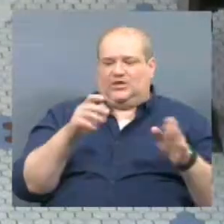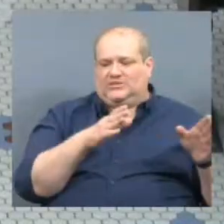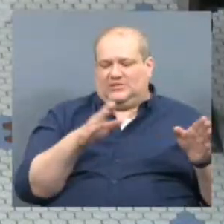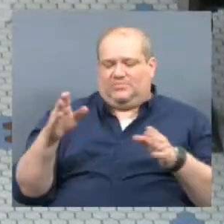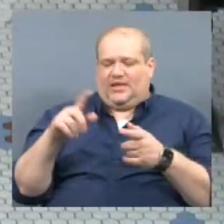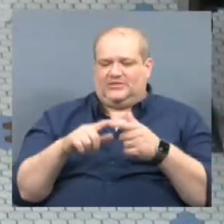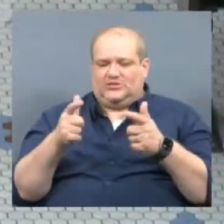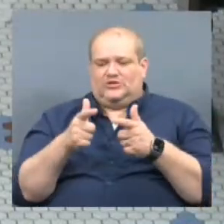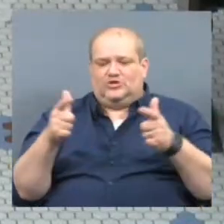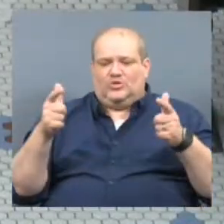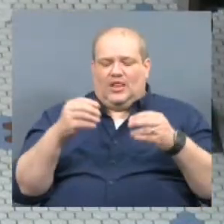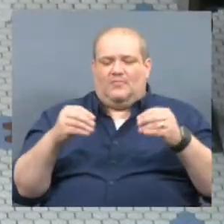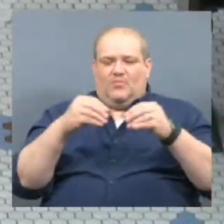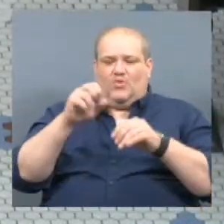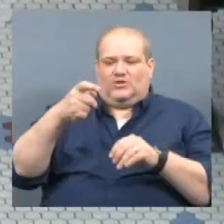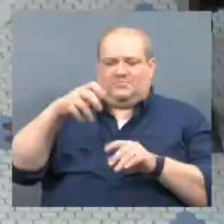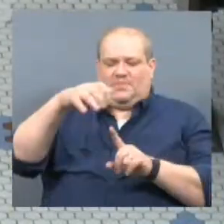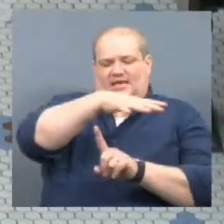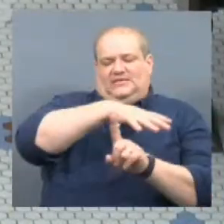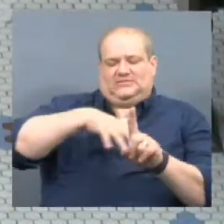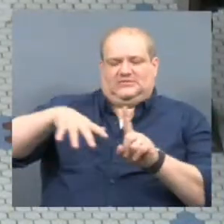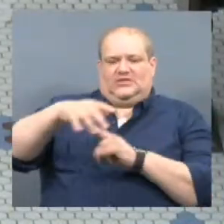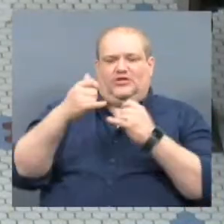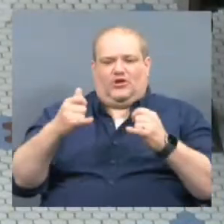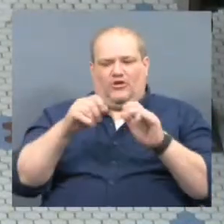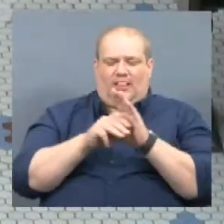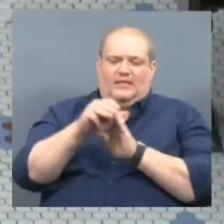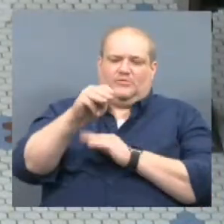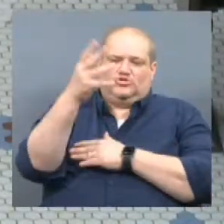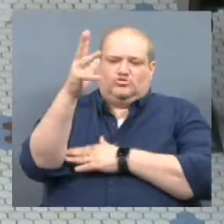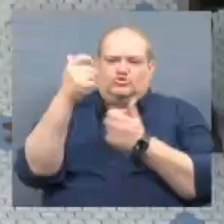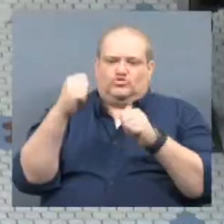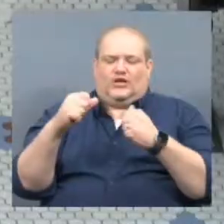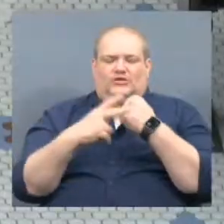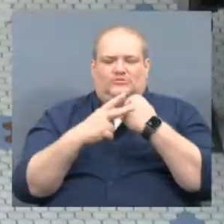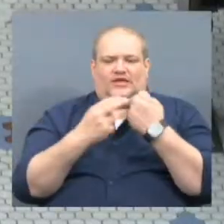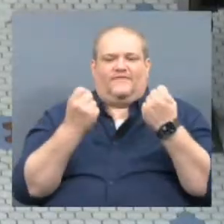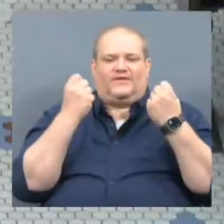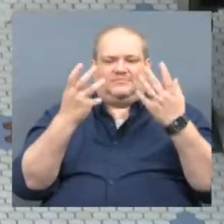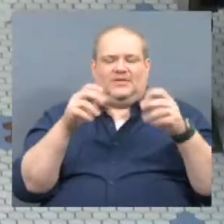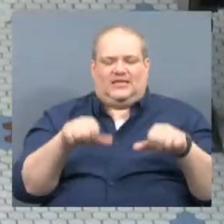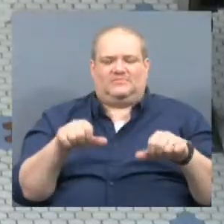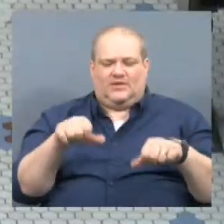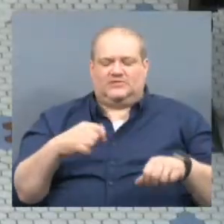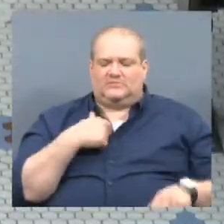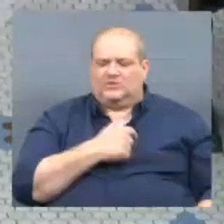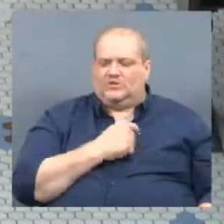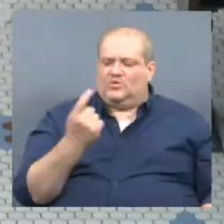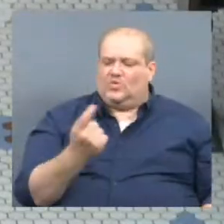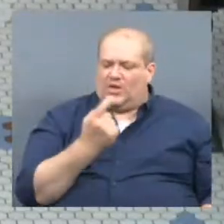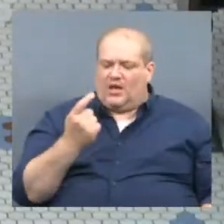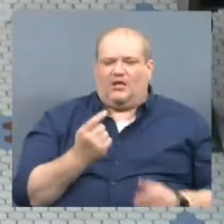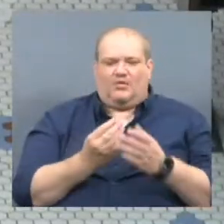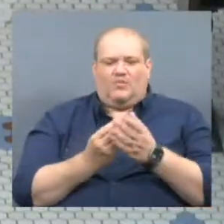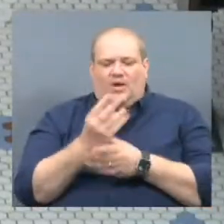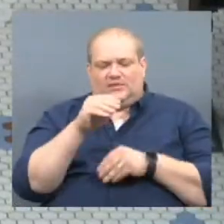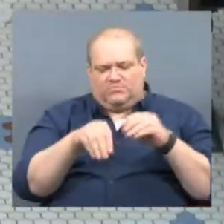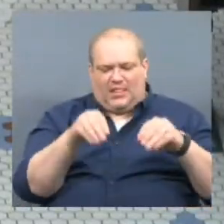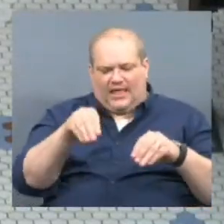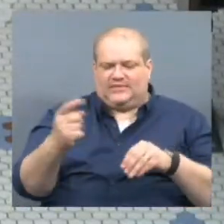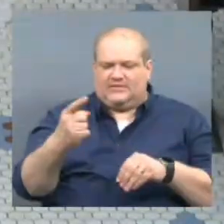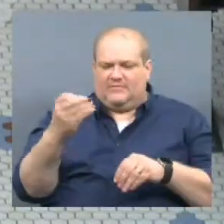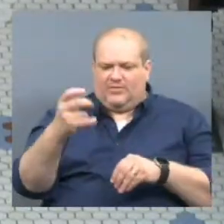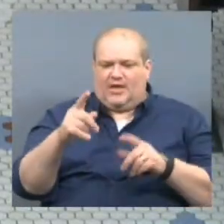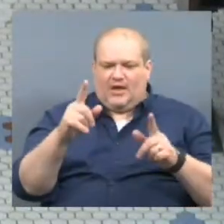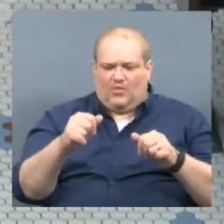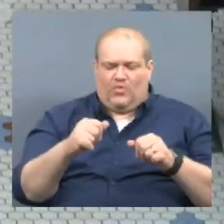allow much more space around all of the currently mature trees to try to save as many as we can. We always do plant something back when something